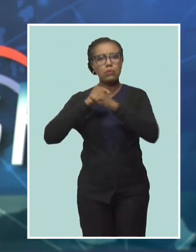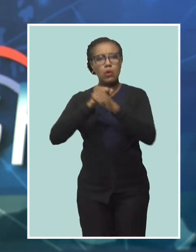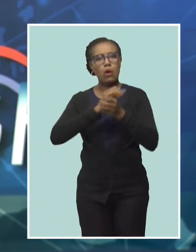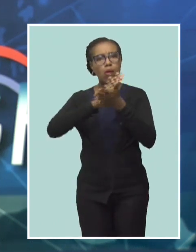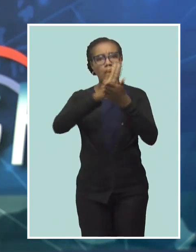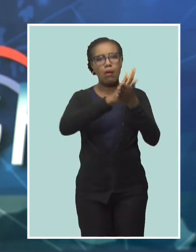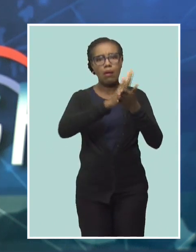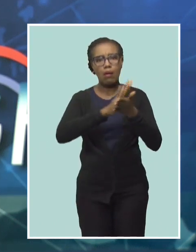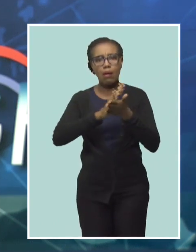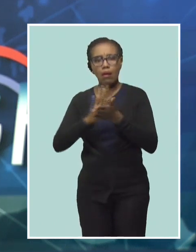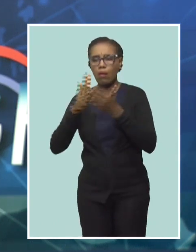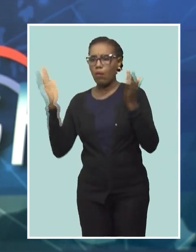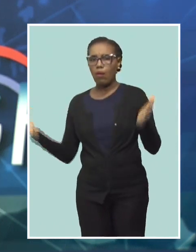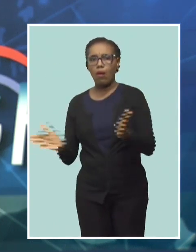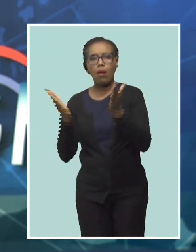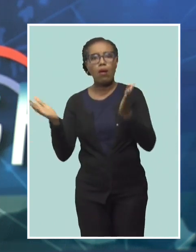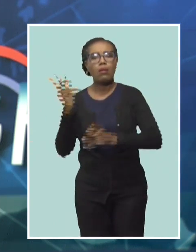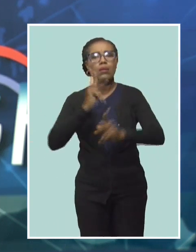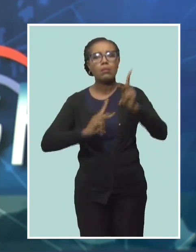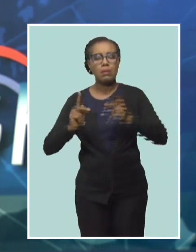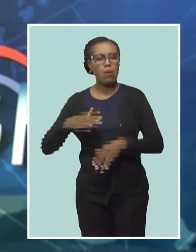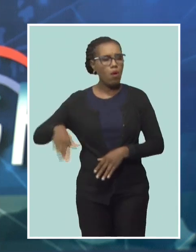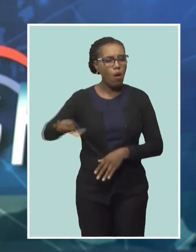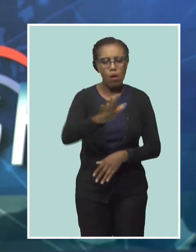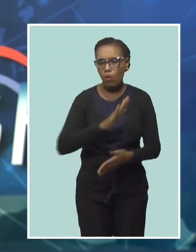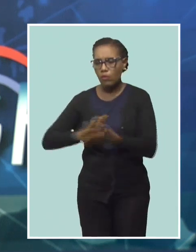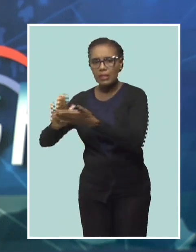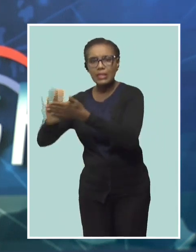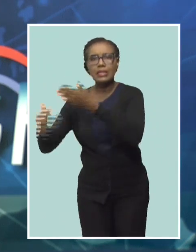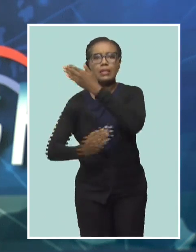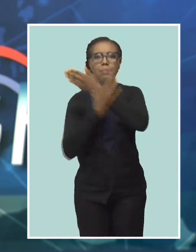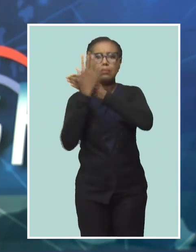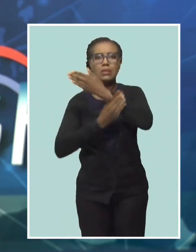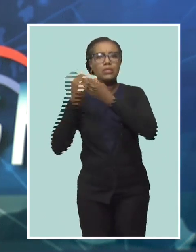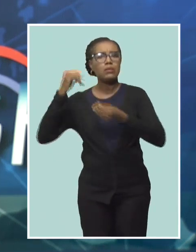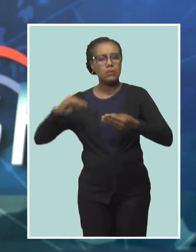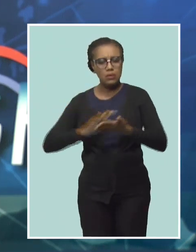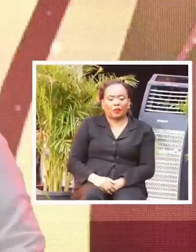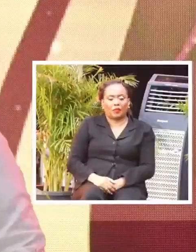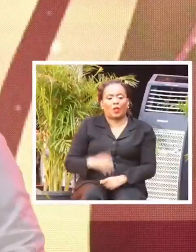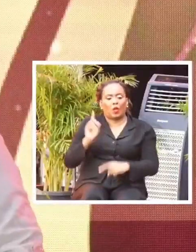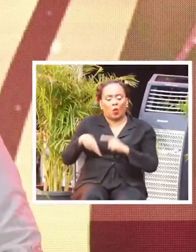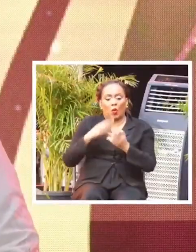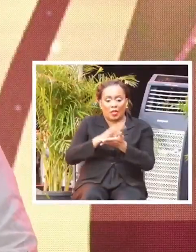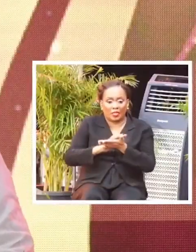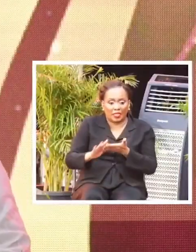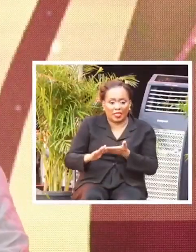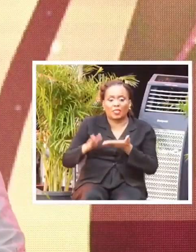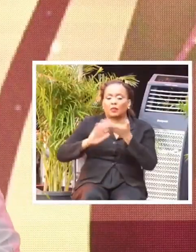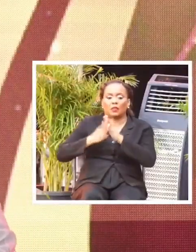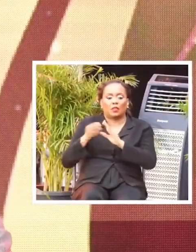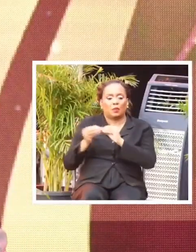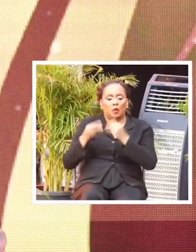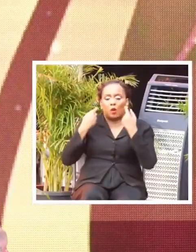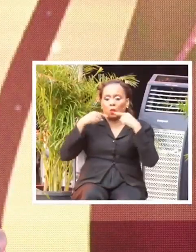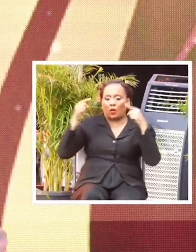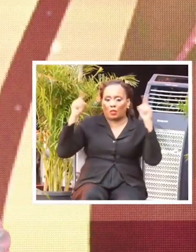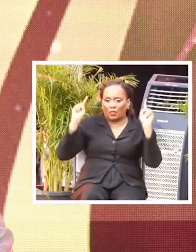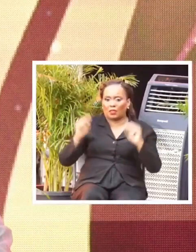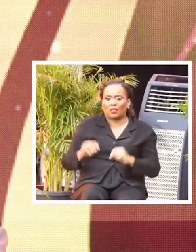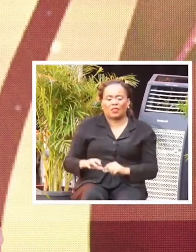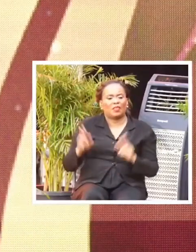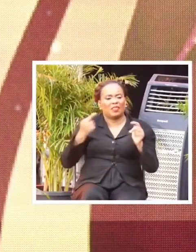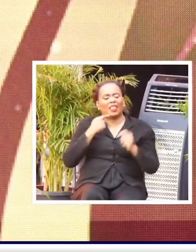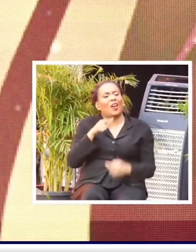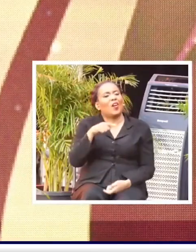environment and pushes Barbadians to keep their communities and beaches clean. And while others have come and told us, oh, you look so good,